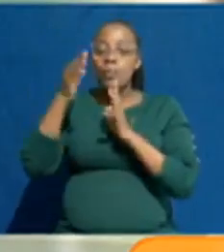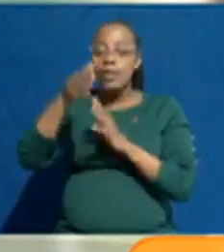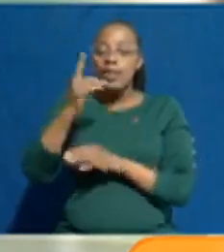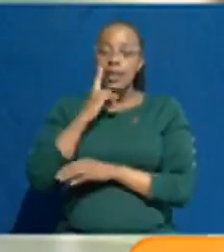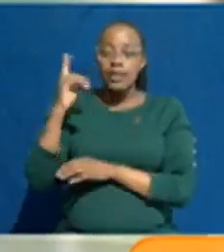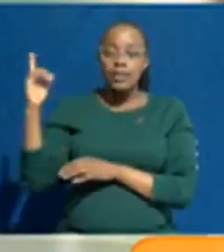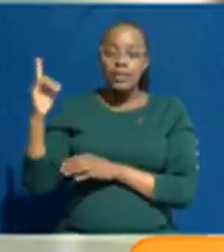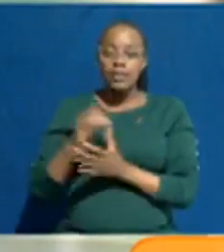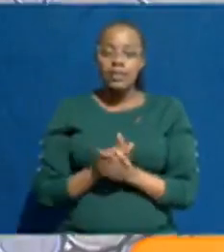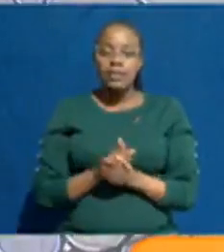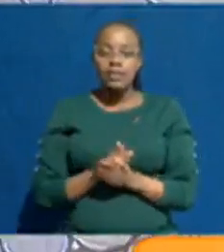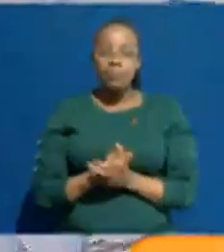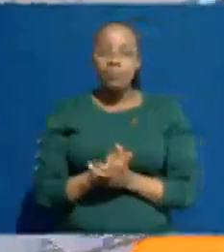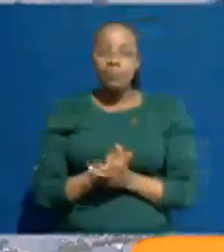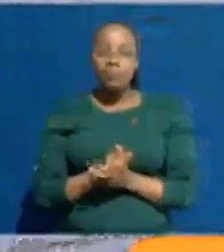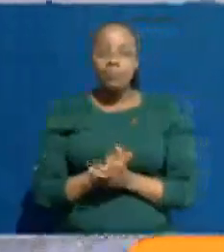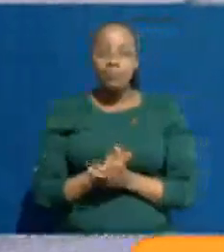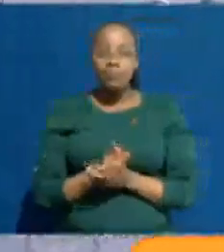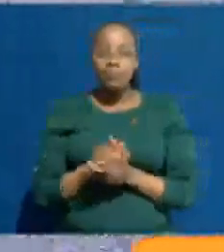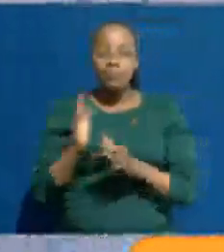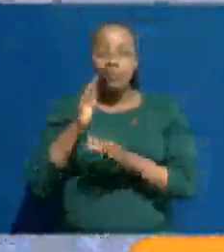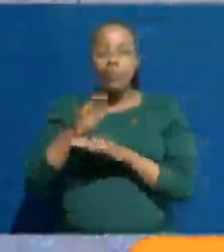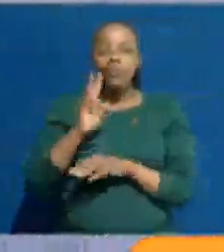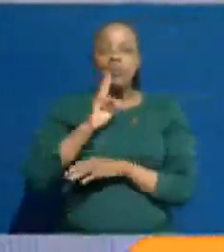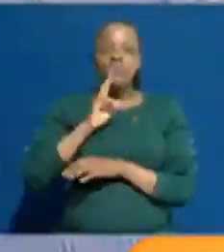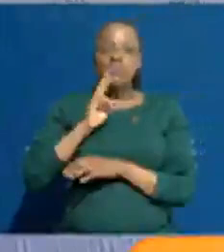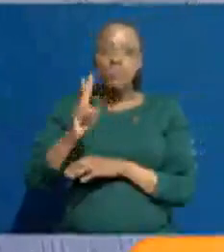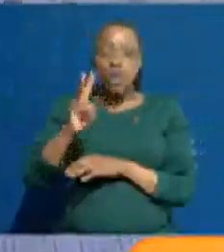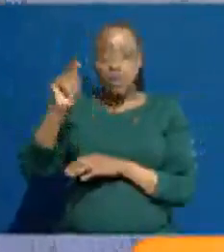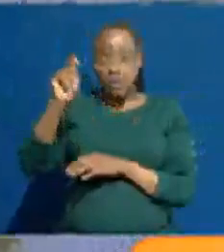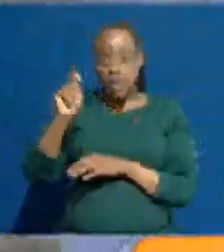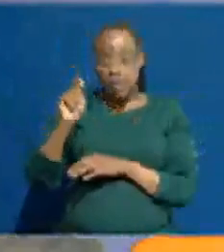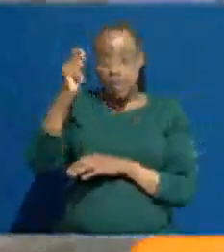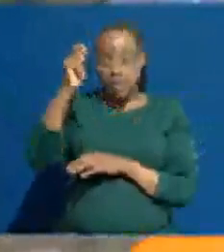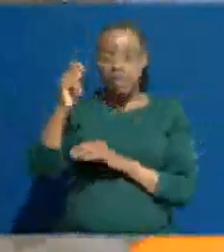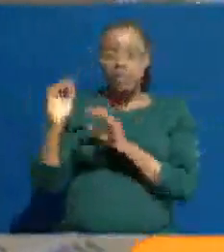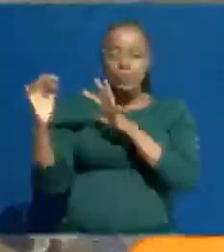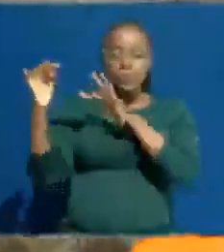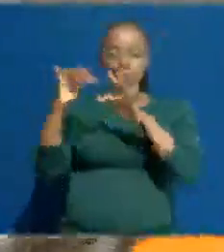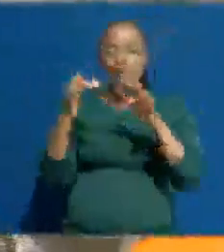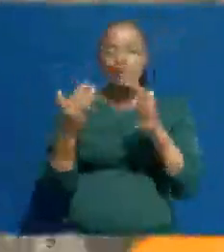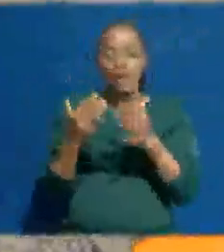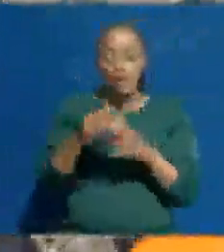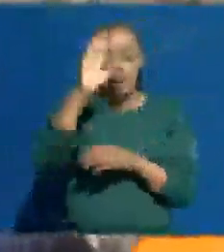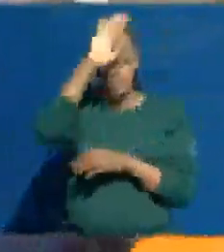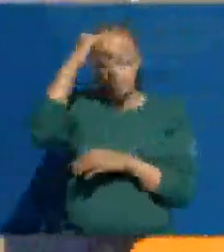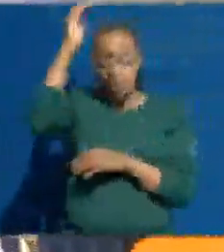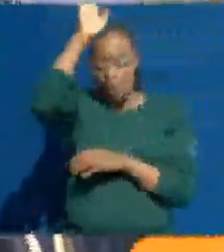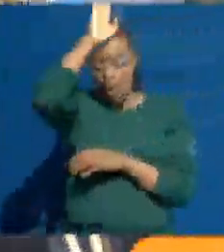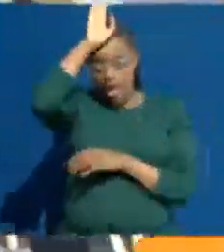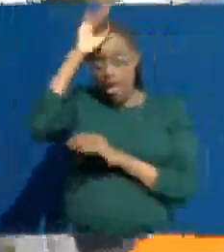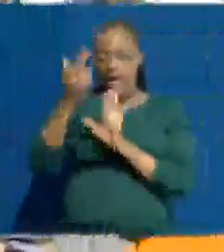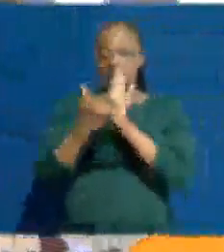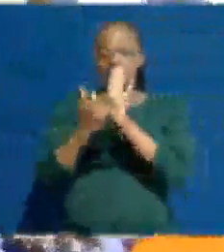reports. Over 200 heads of state and government congregated at the Dubai Exhibition Center for the